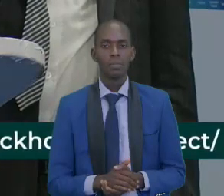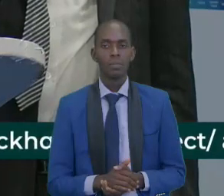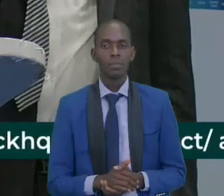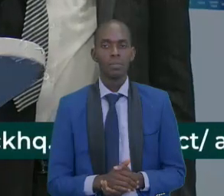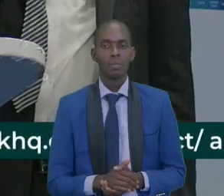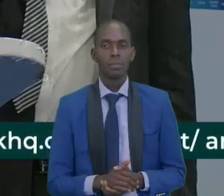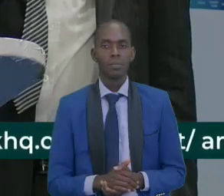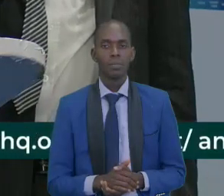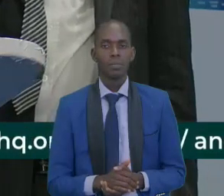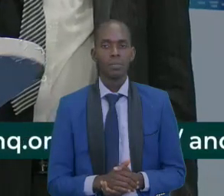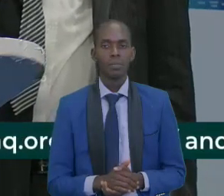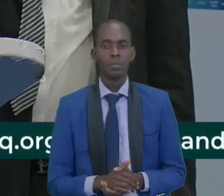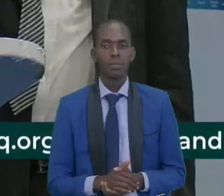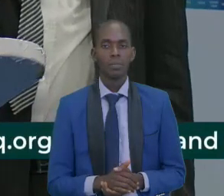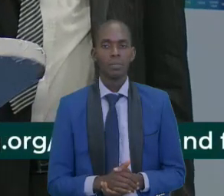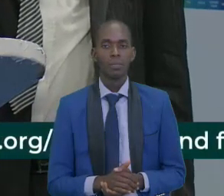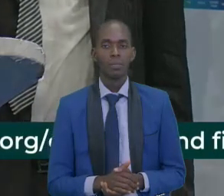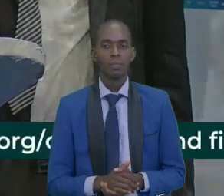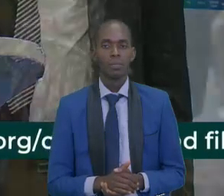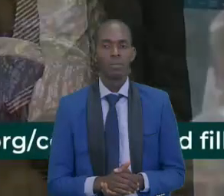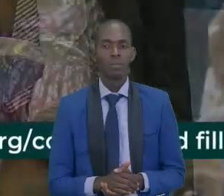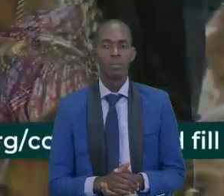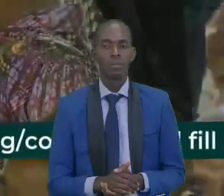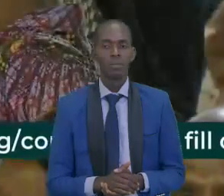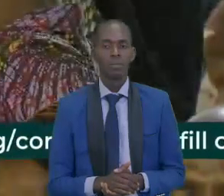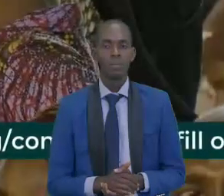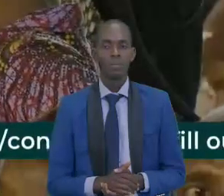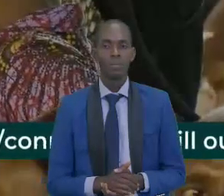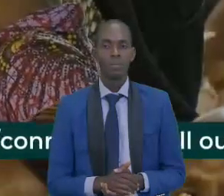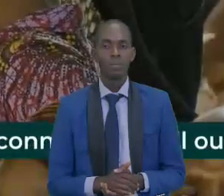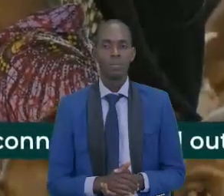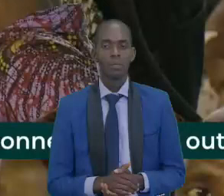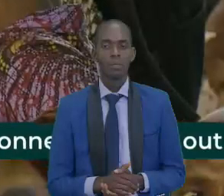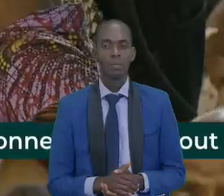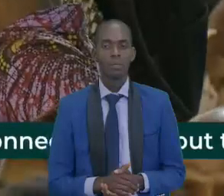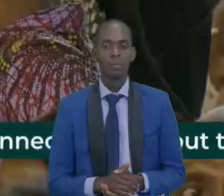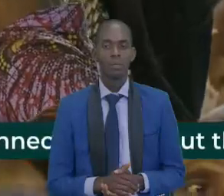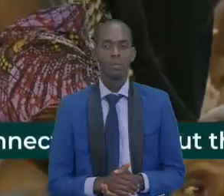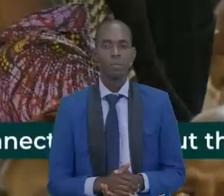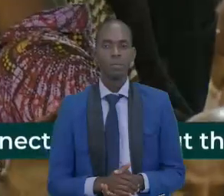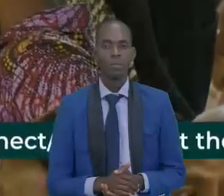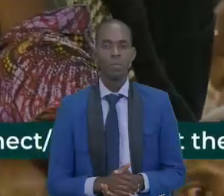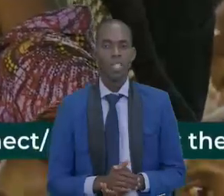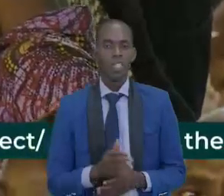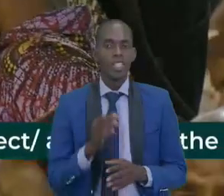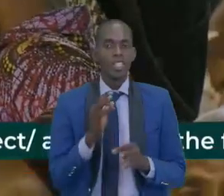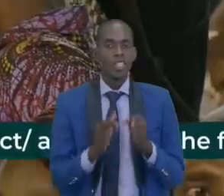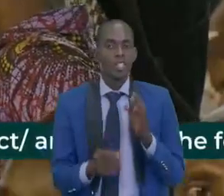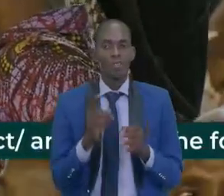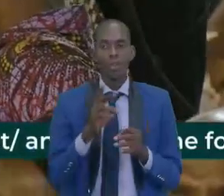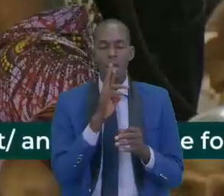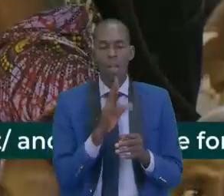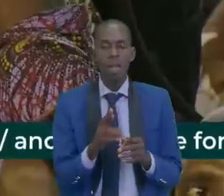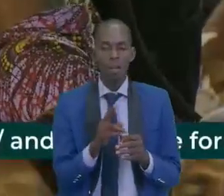une page et vous allez remplir et laisser vos coordonnées. If you are following us online, you